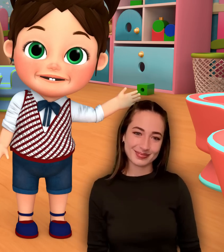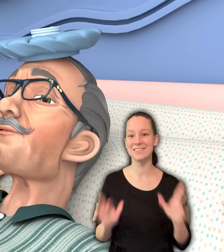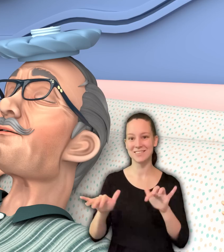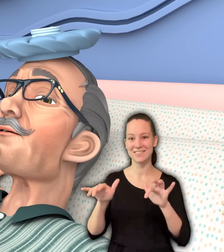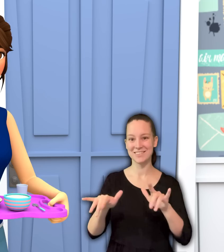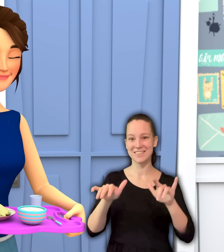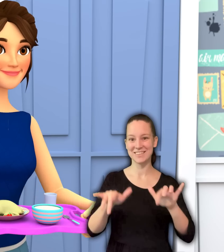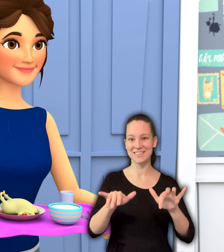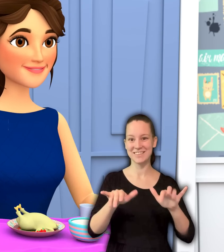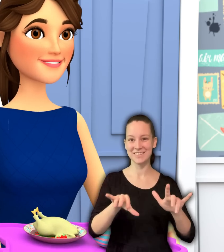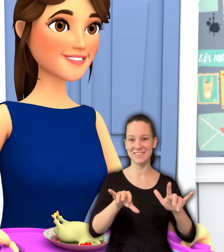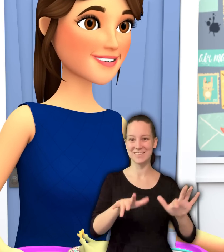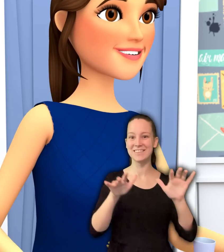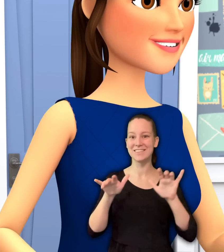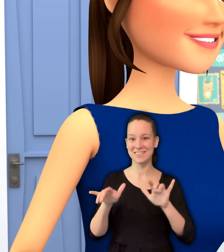dance